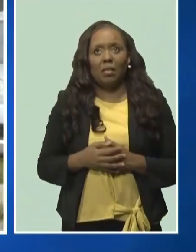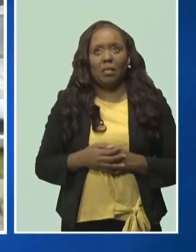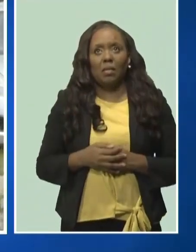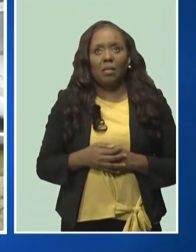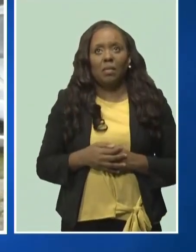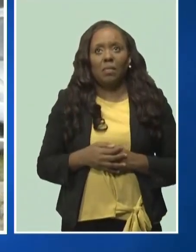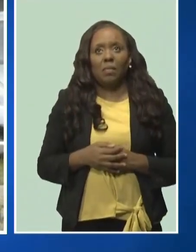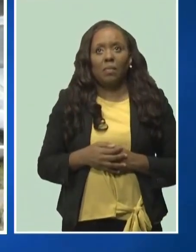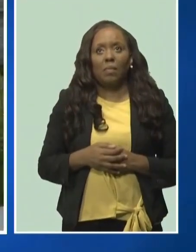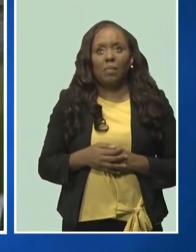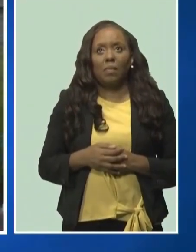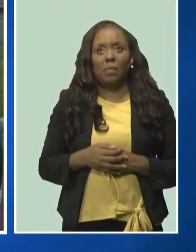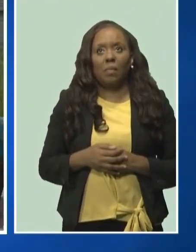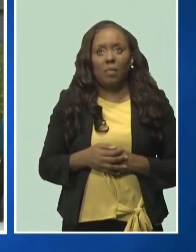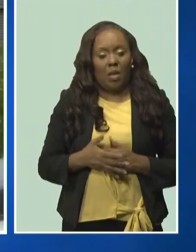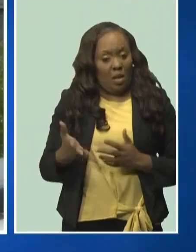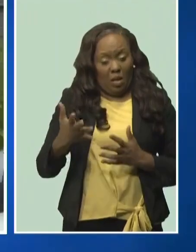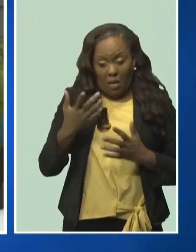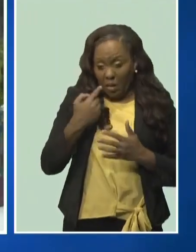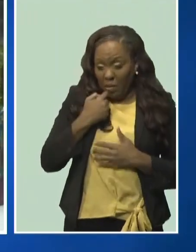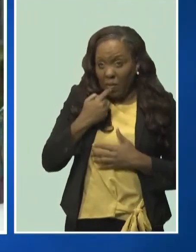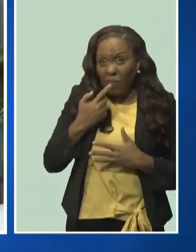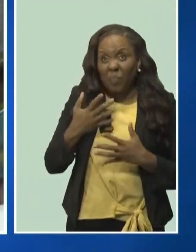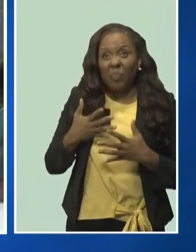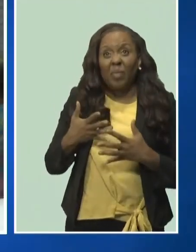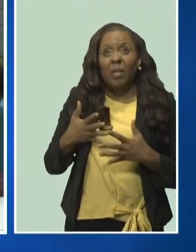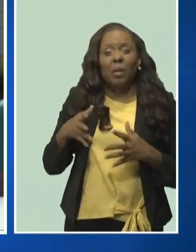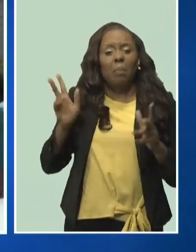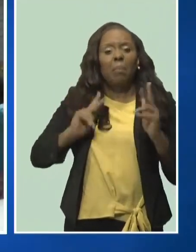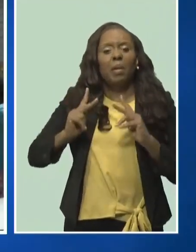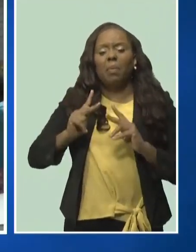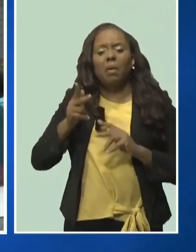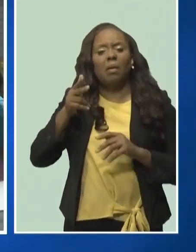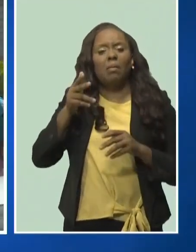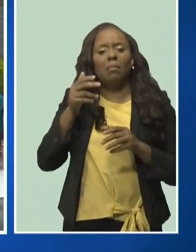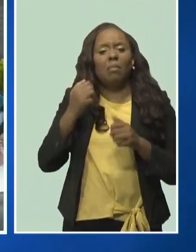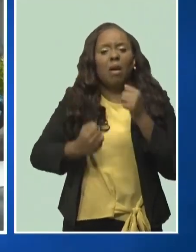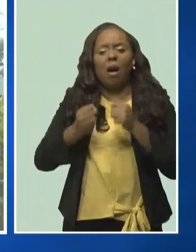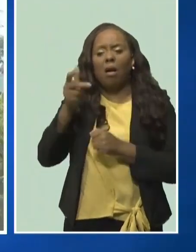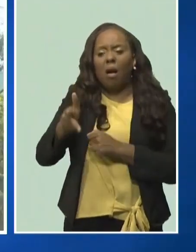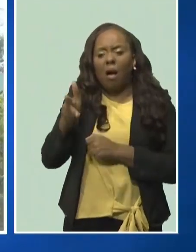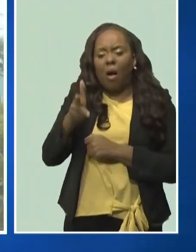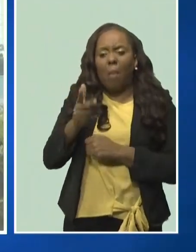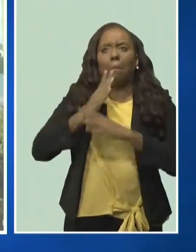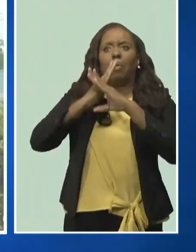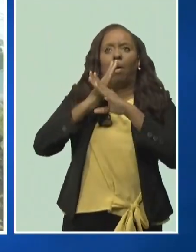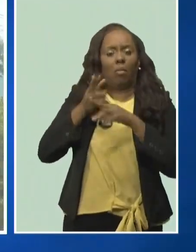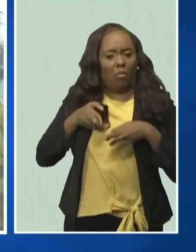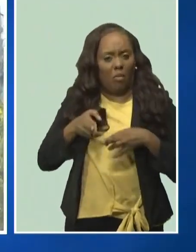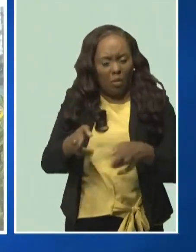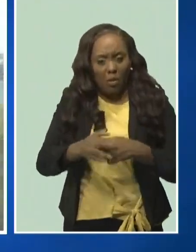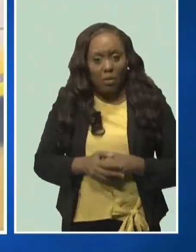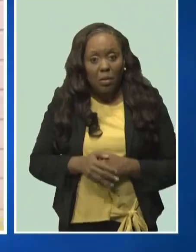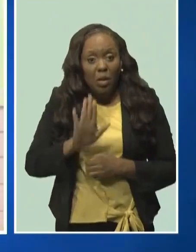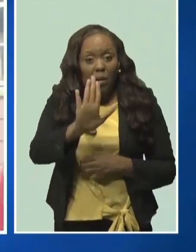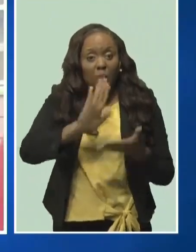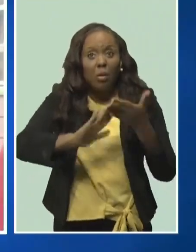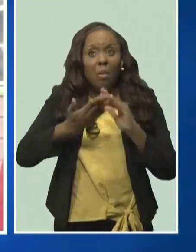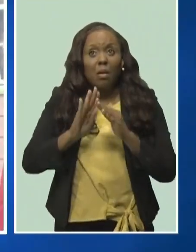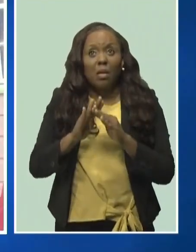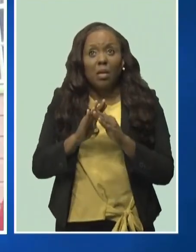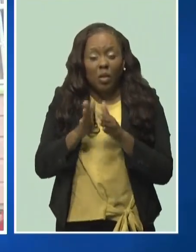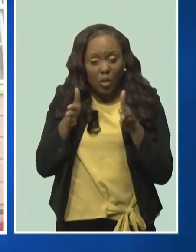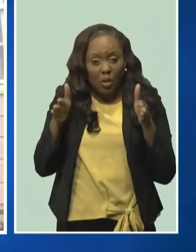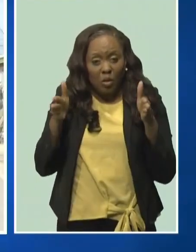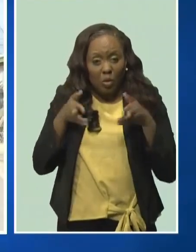by the obstructing vehicles, the acting fire chief has this to say. In these communities that have narrow roads,